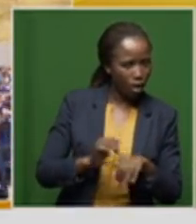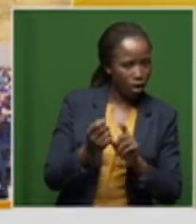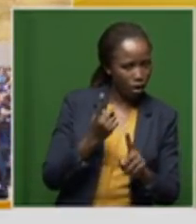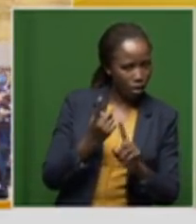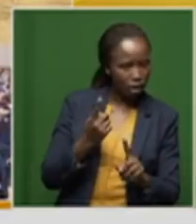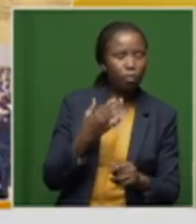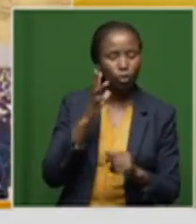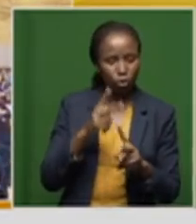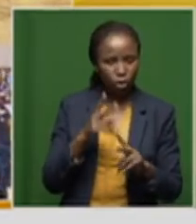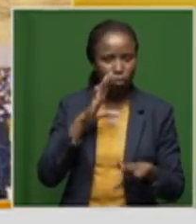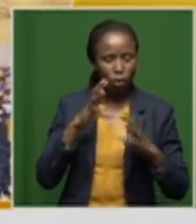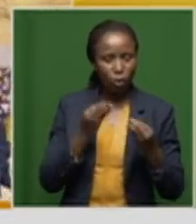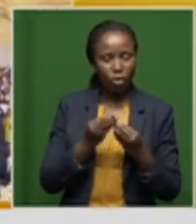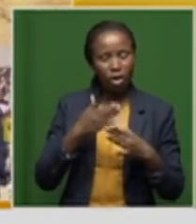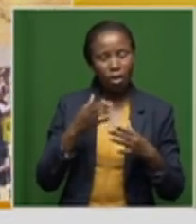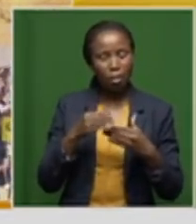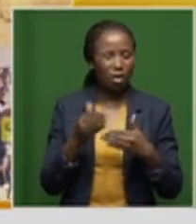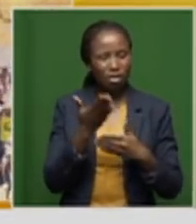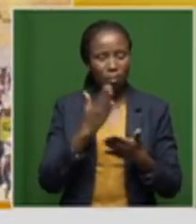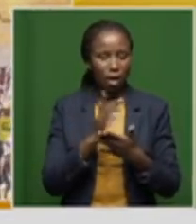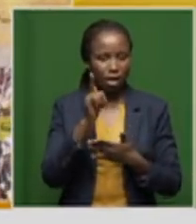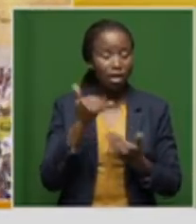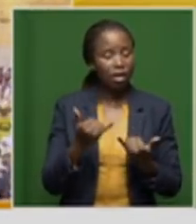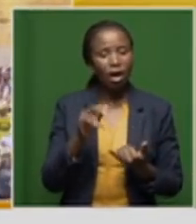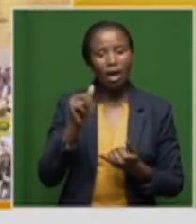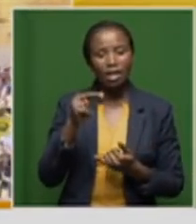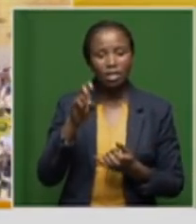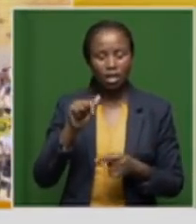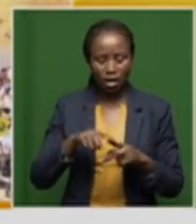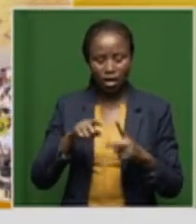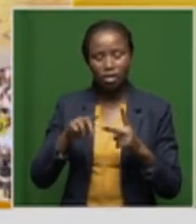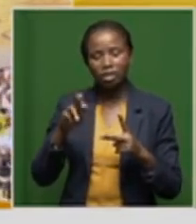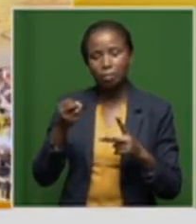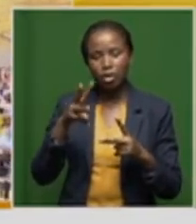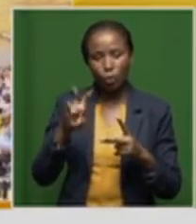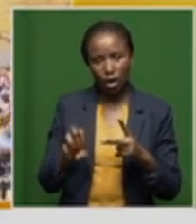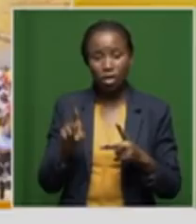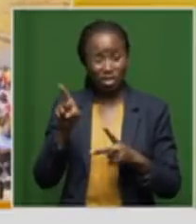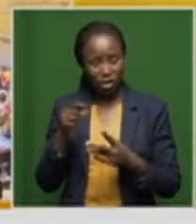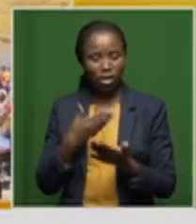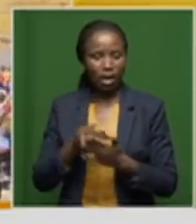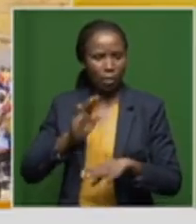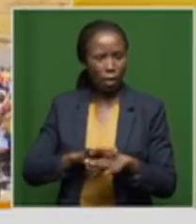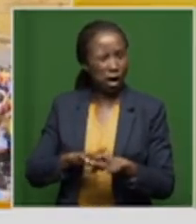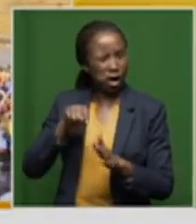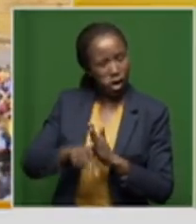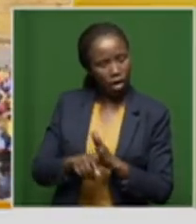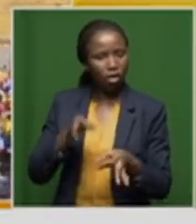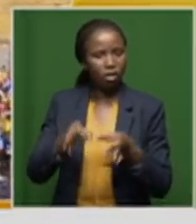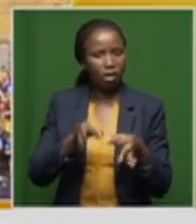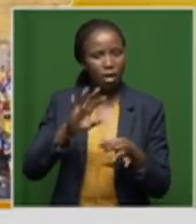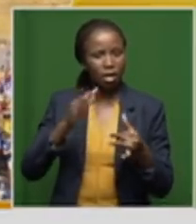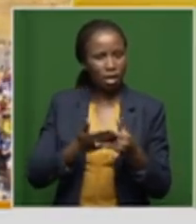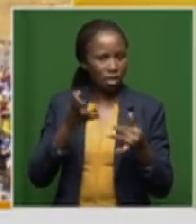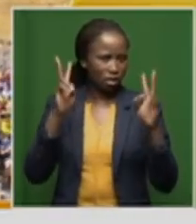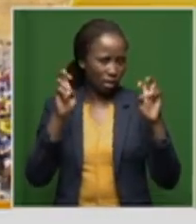to their members. I'm going to bring in my colleague Andam Shongo and Simpiwe Makanya just to speak on the essence of this particular